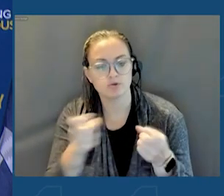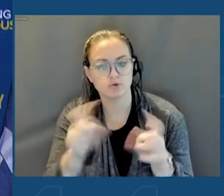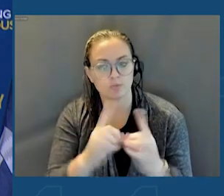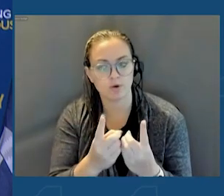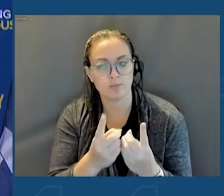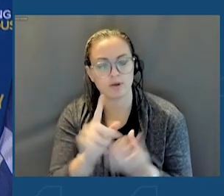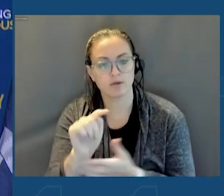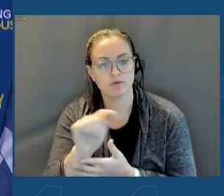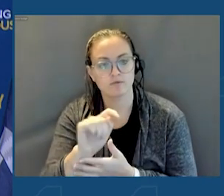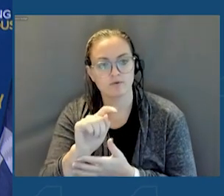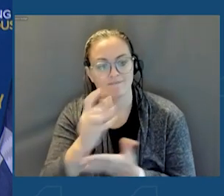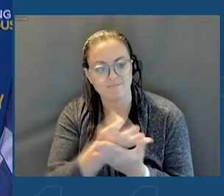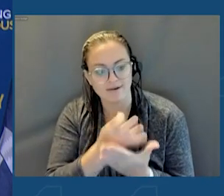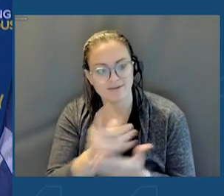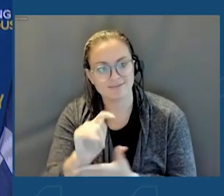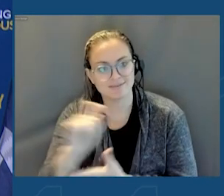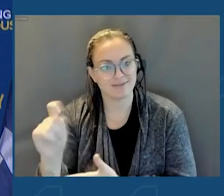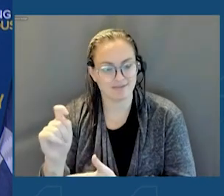Finance and Tax.